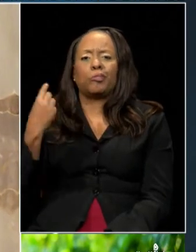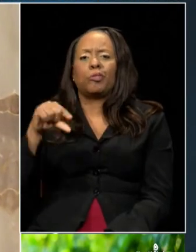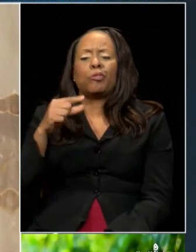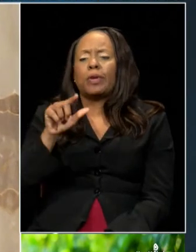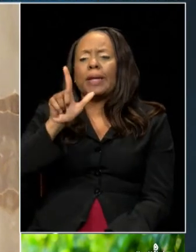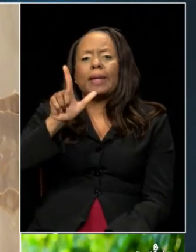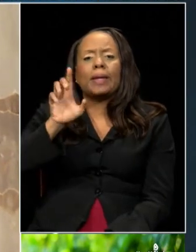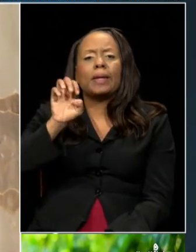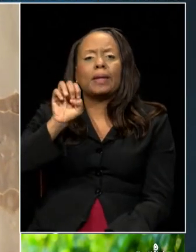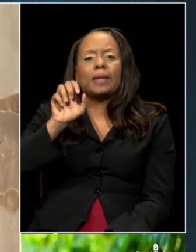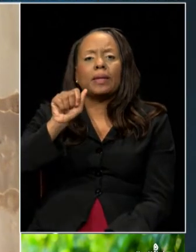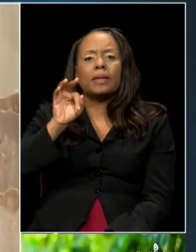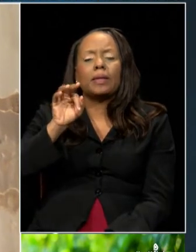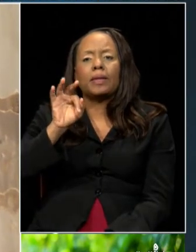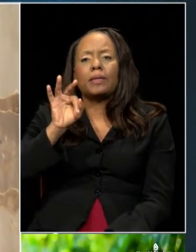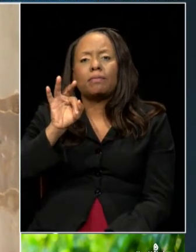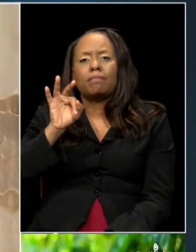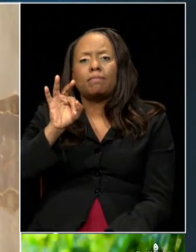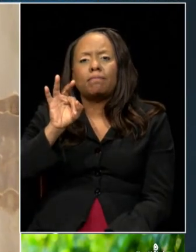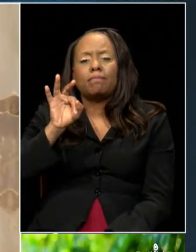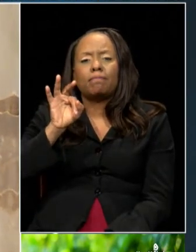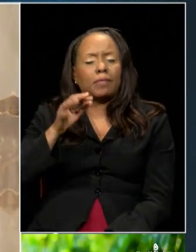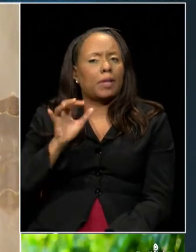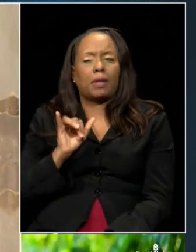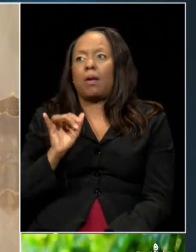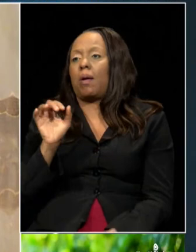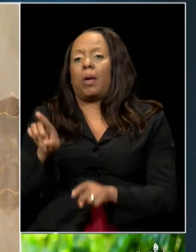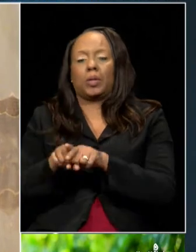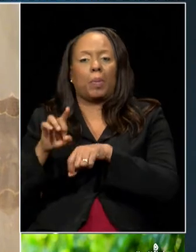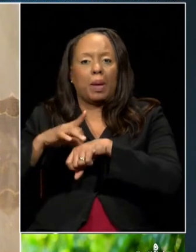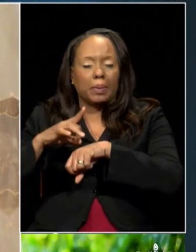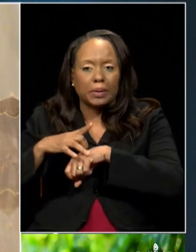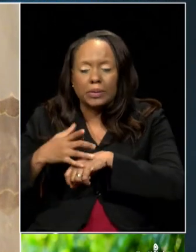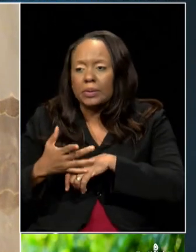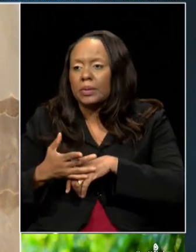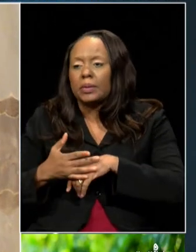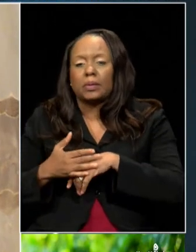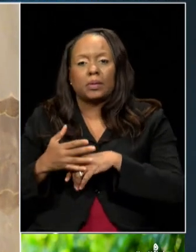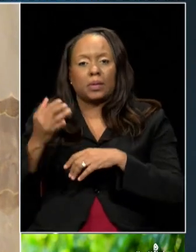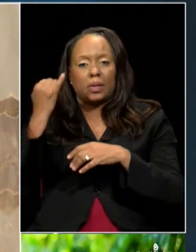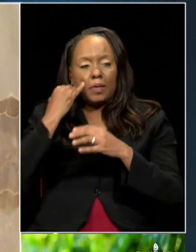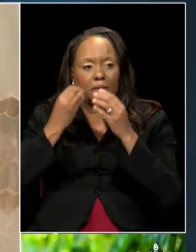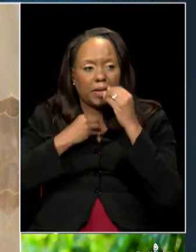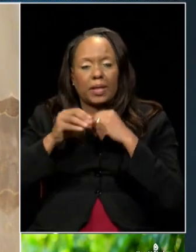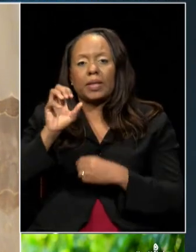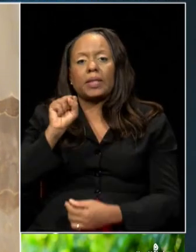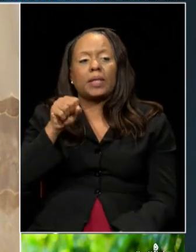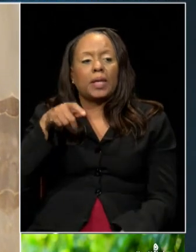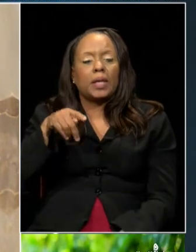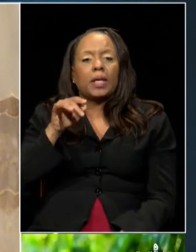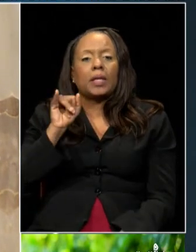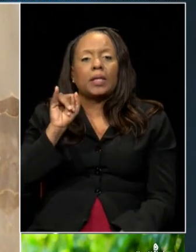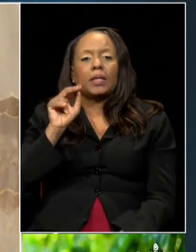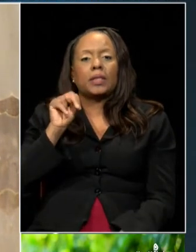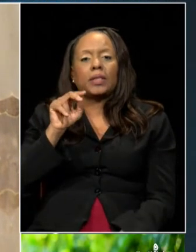things like pumpkin. So if you eat your green leafy vegetables, if you eat your spinach and your